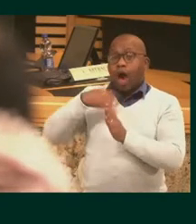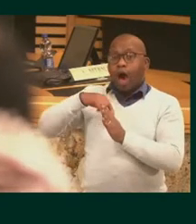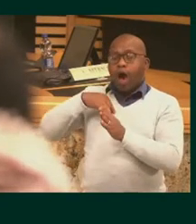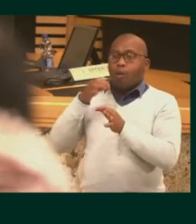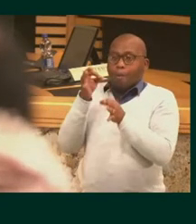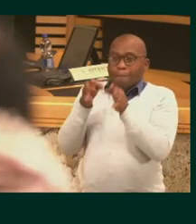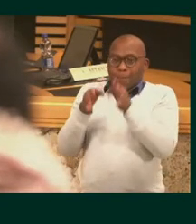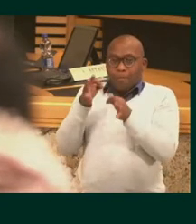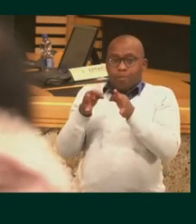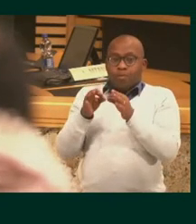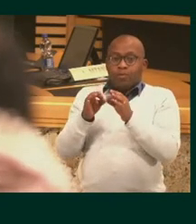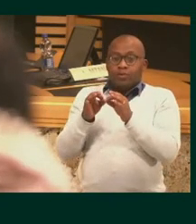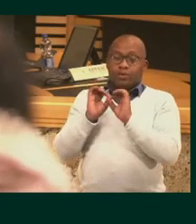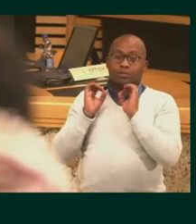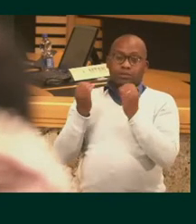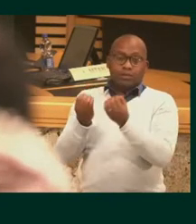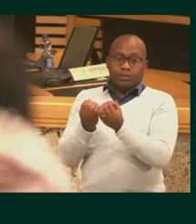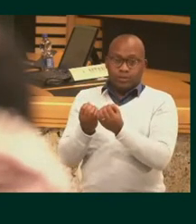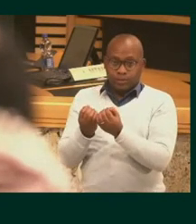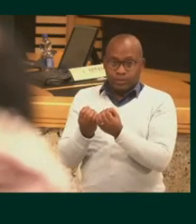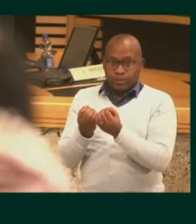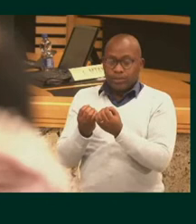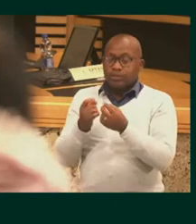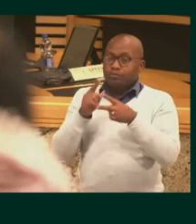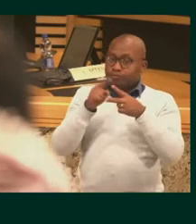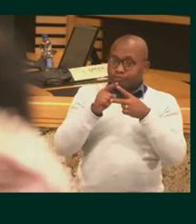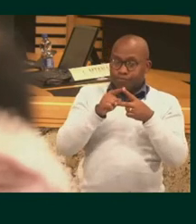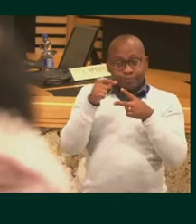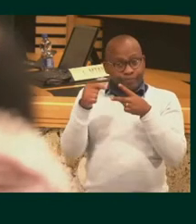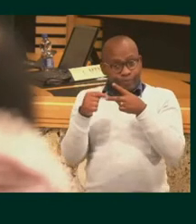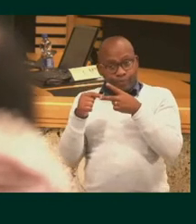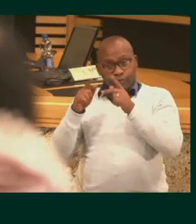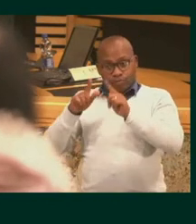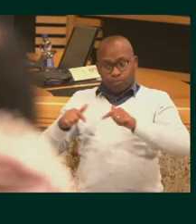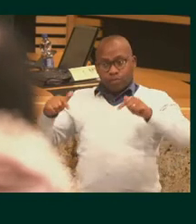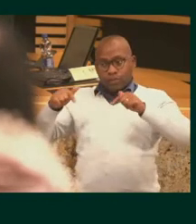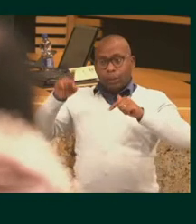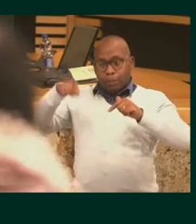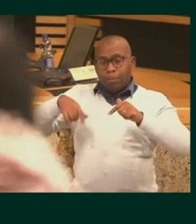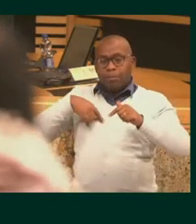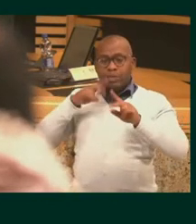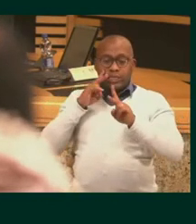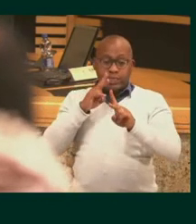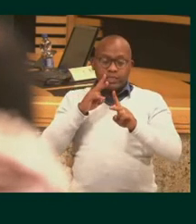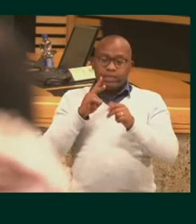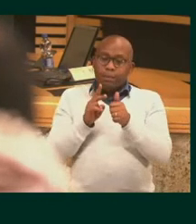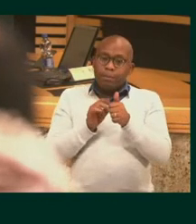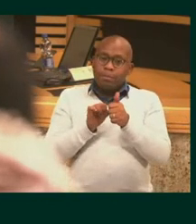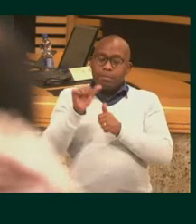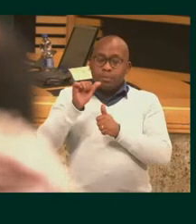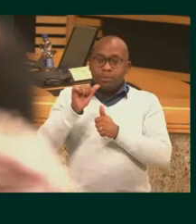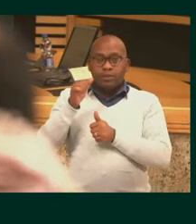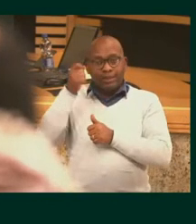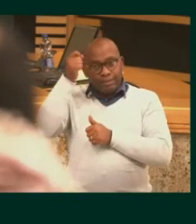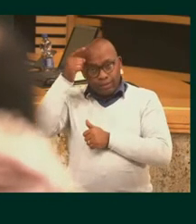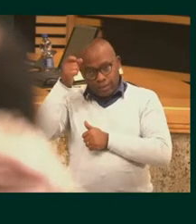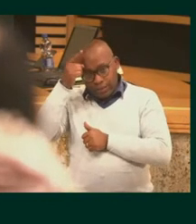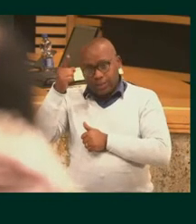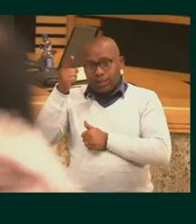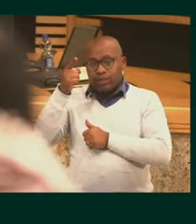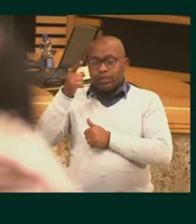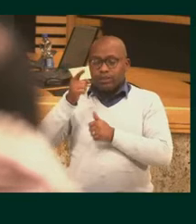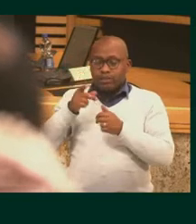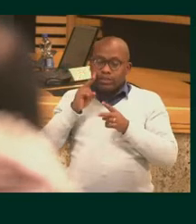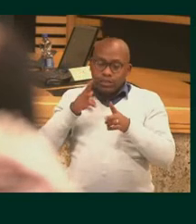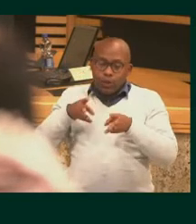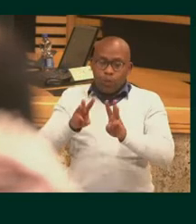legislature to contribute to a better understanding of the complexities of this conflict to seek solutions that promote peace